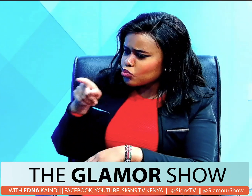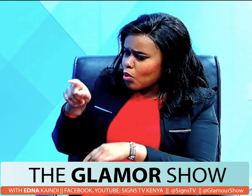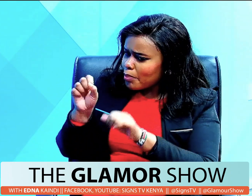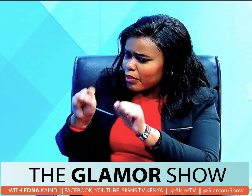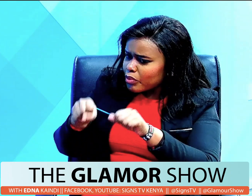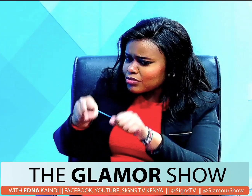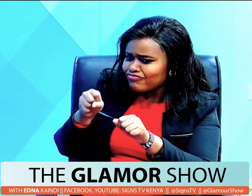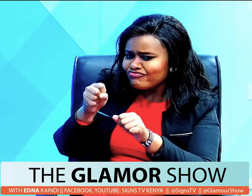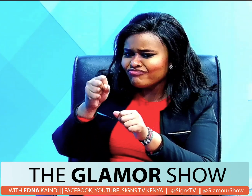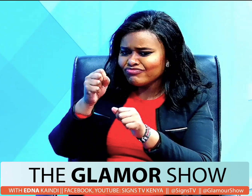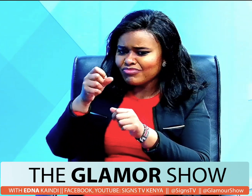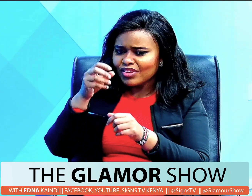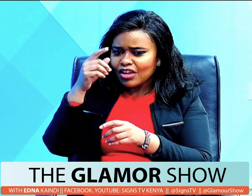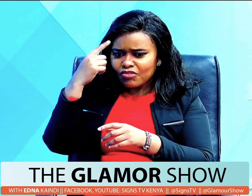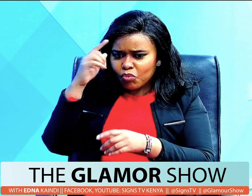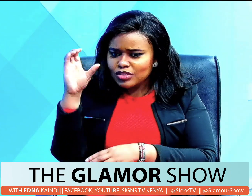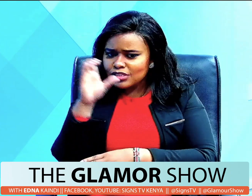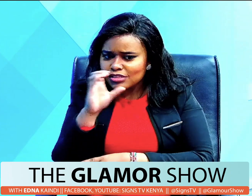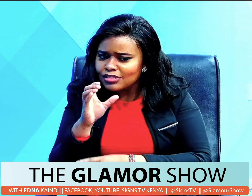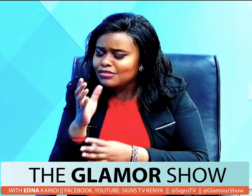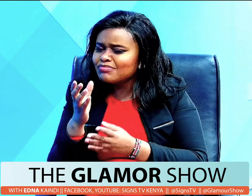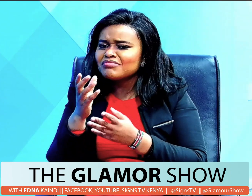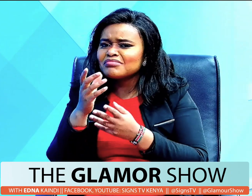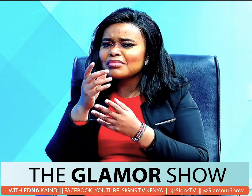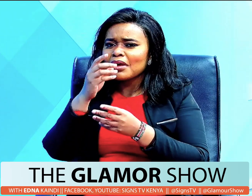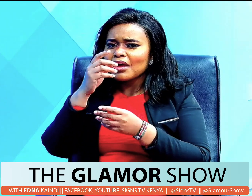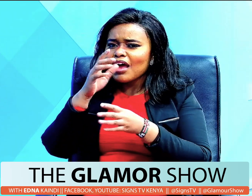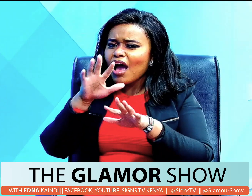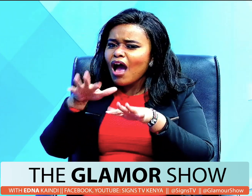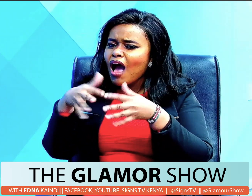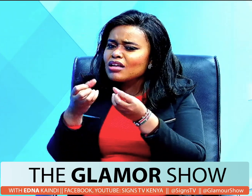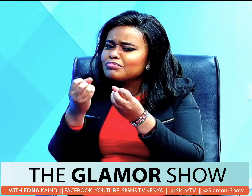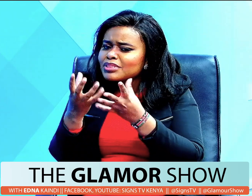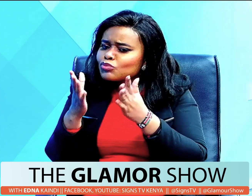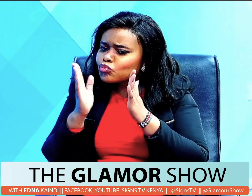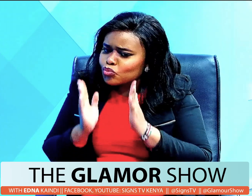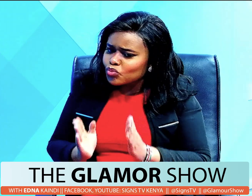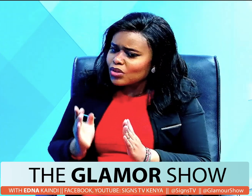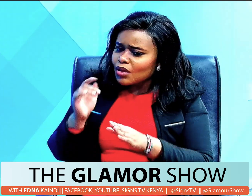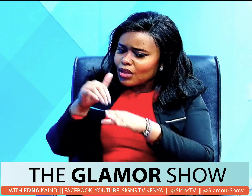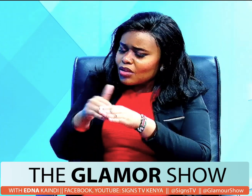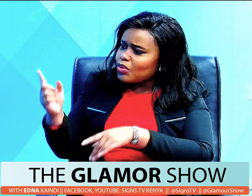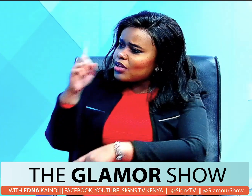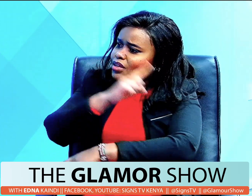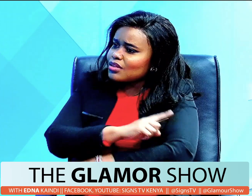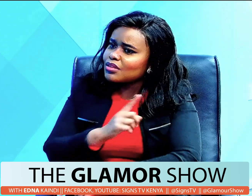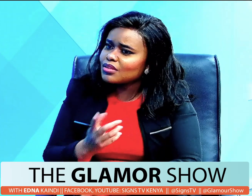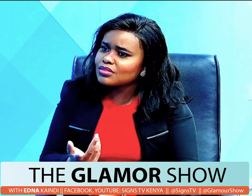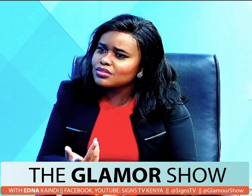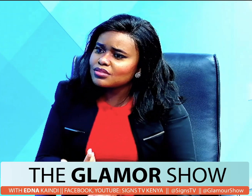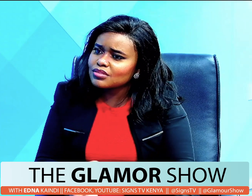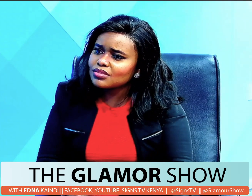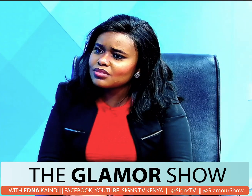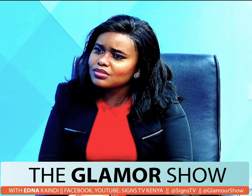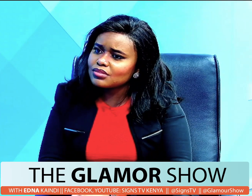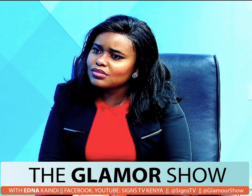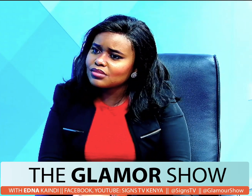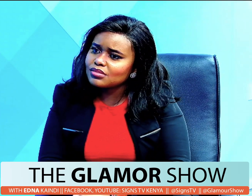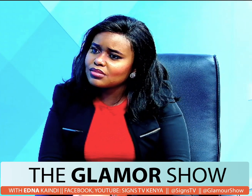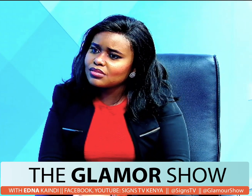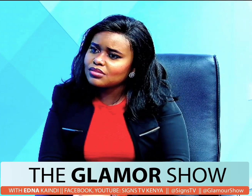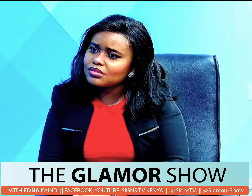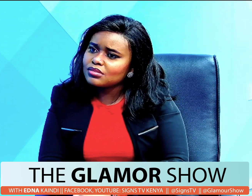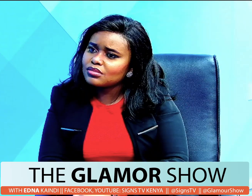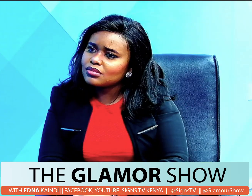makeup, makeup skill has been quite challenging, where you get to meet so